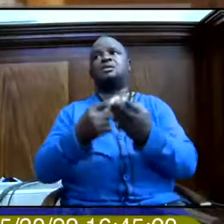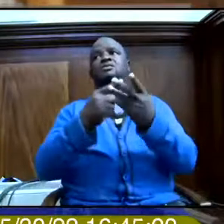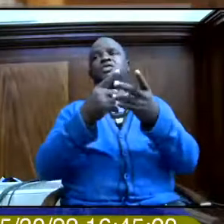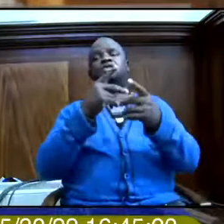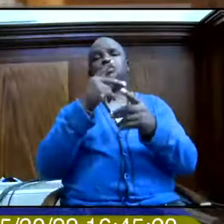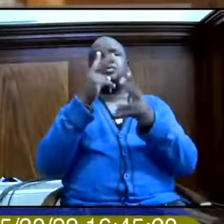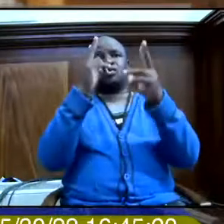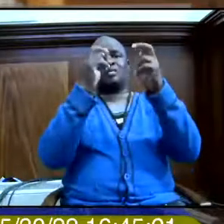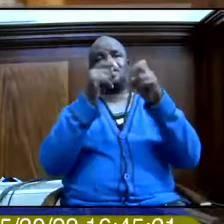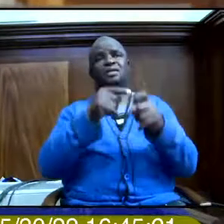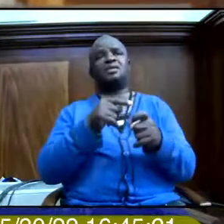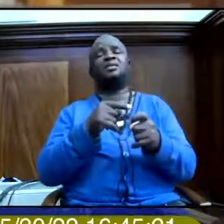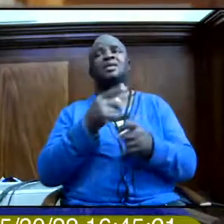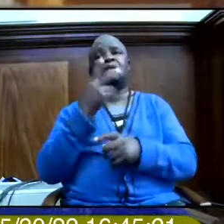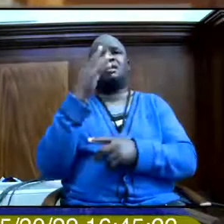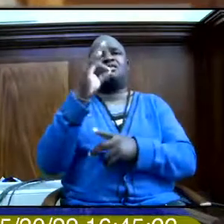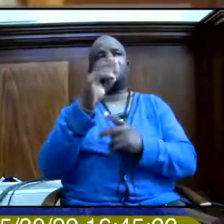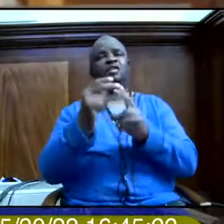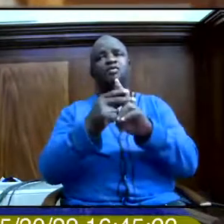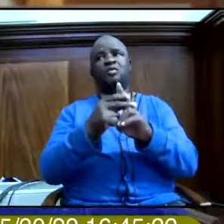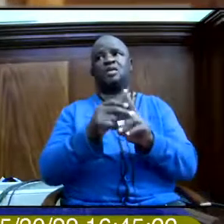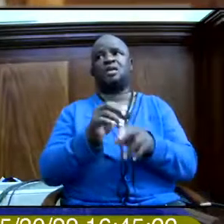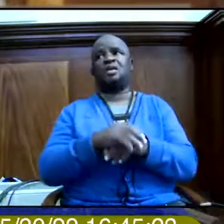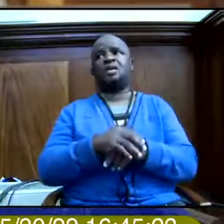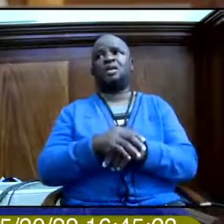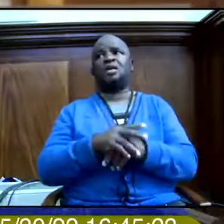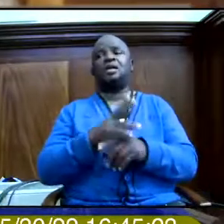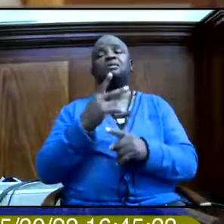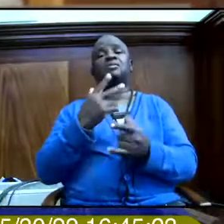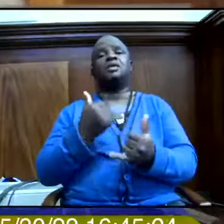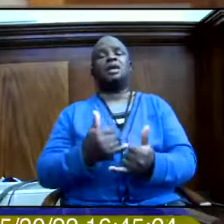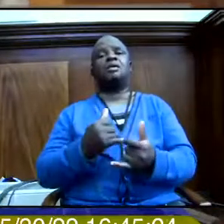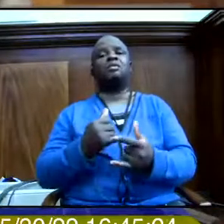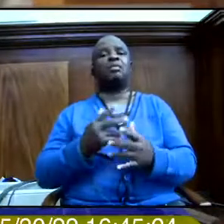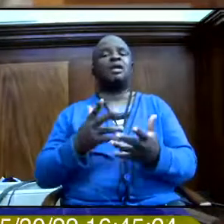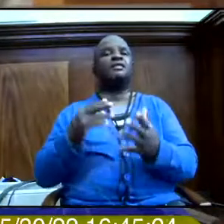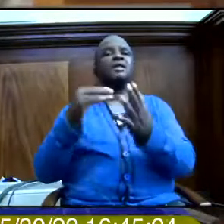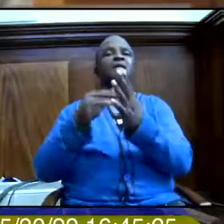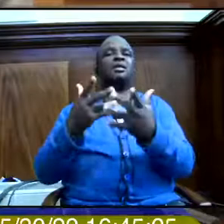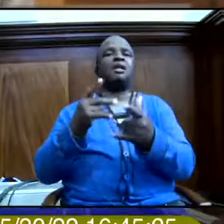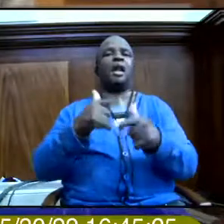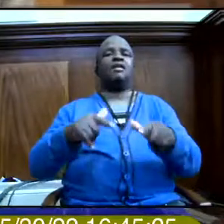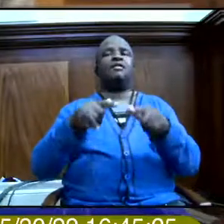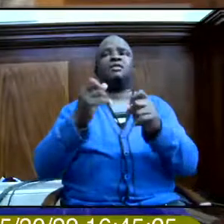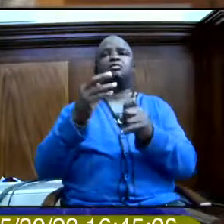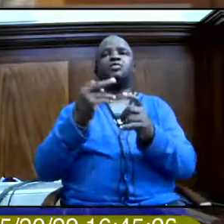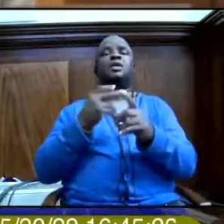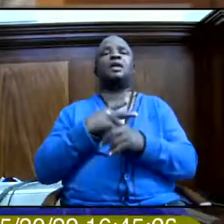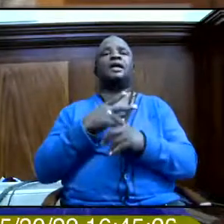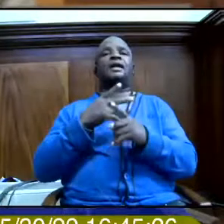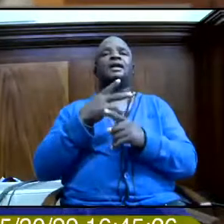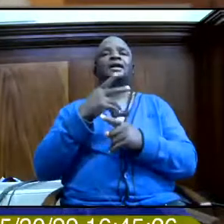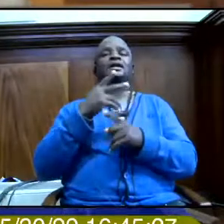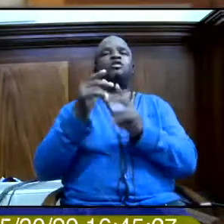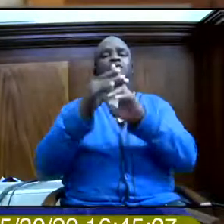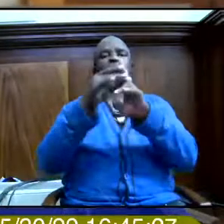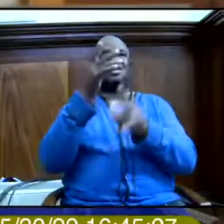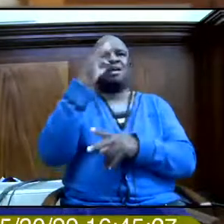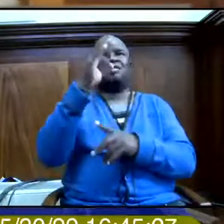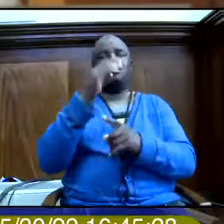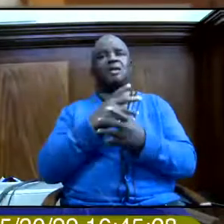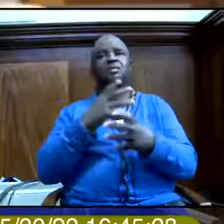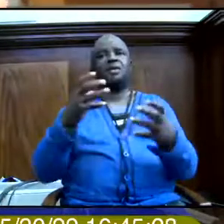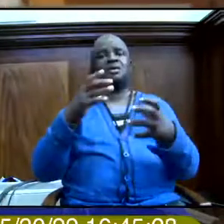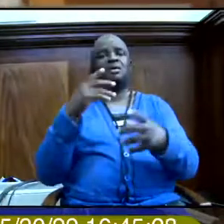unionism how did we arrive at a point where public sector unions are the largest